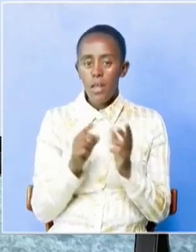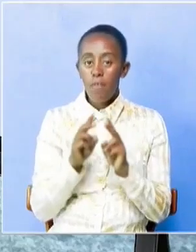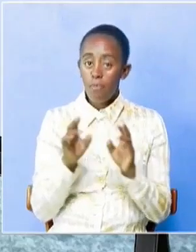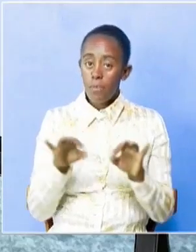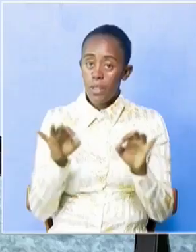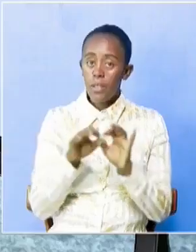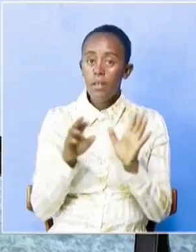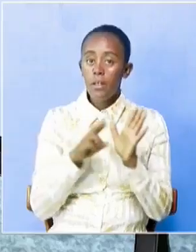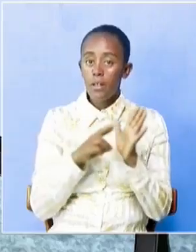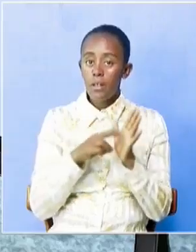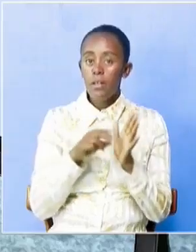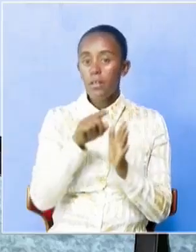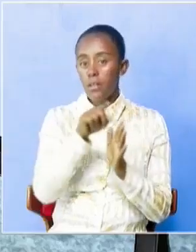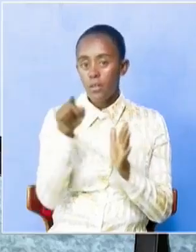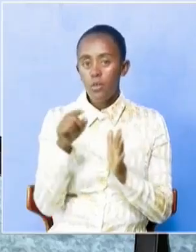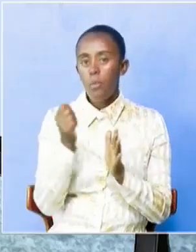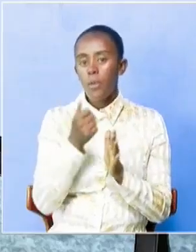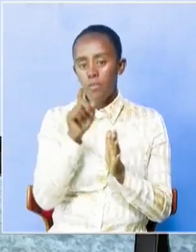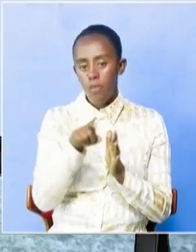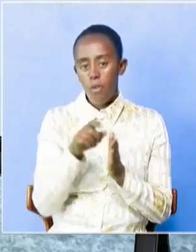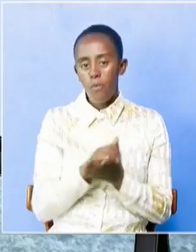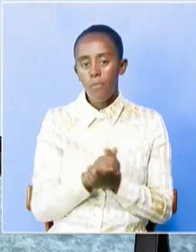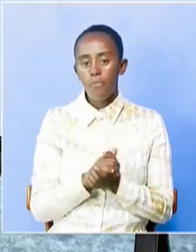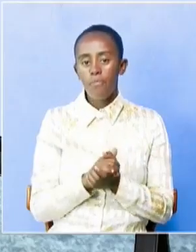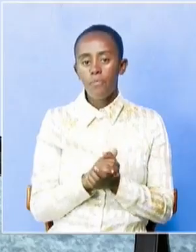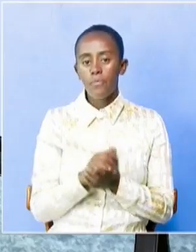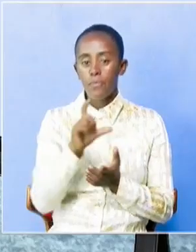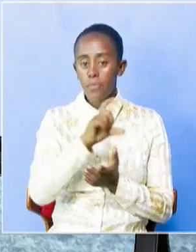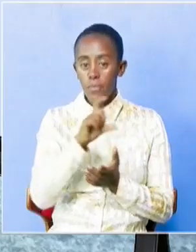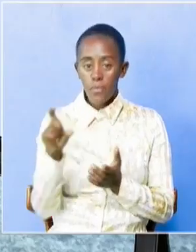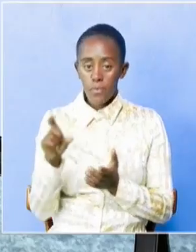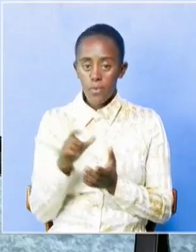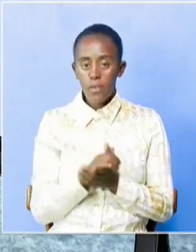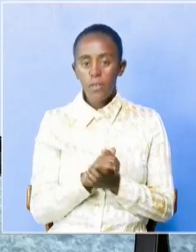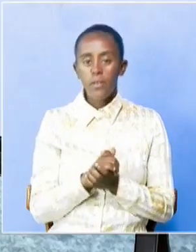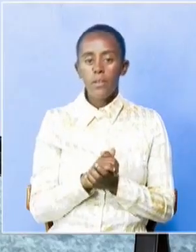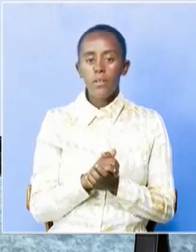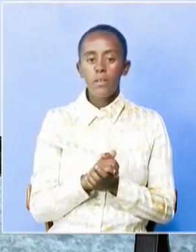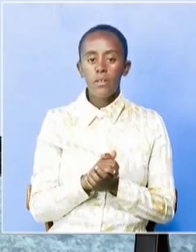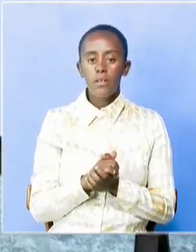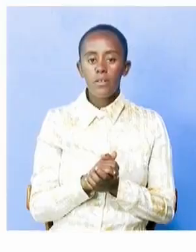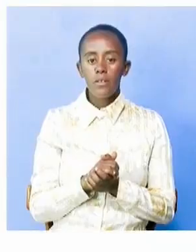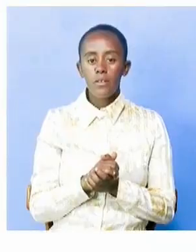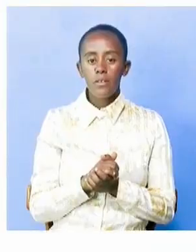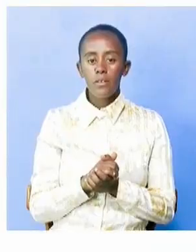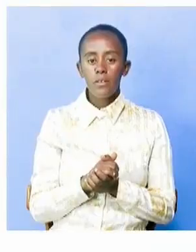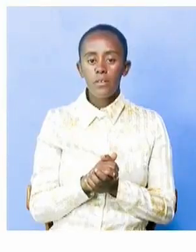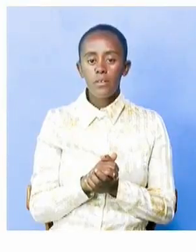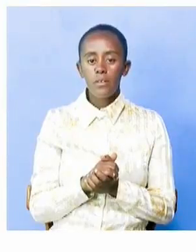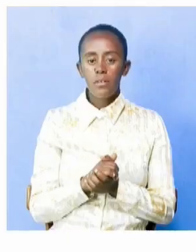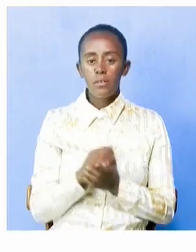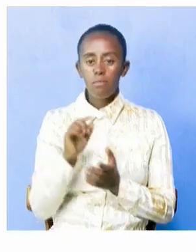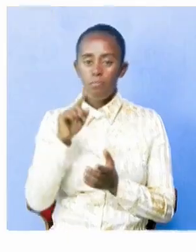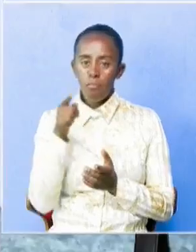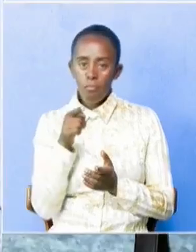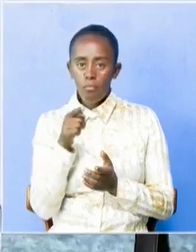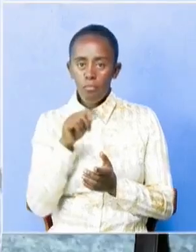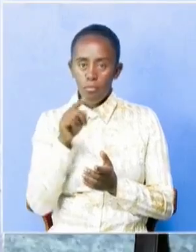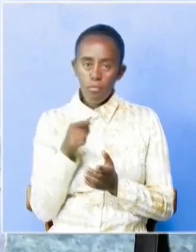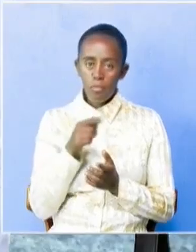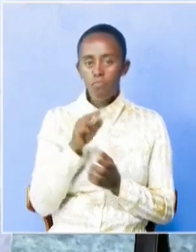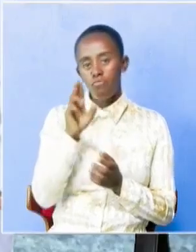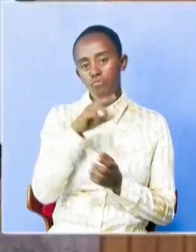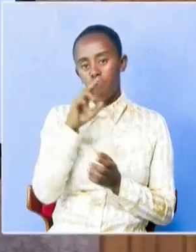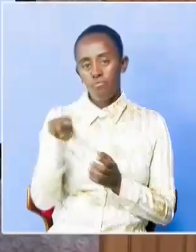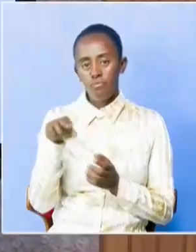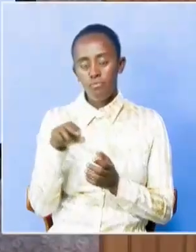very important rule that you must follow. So if you do this later on, for example, or if you do this, it is what? It is